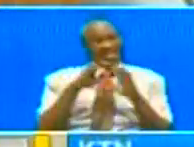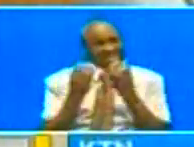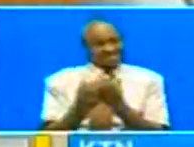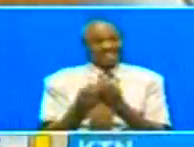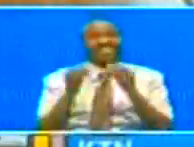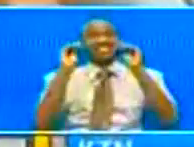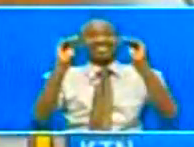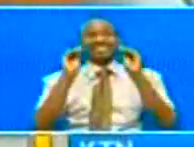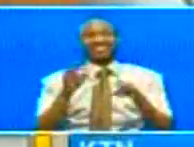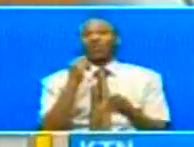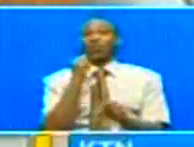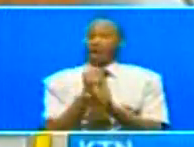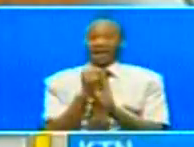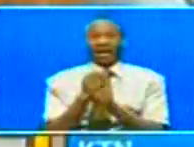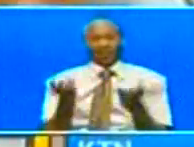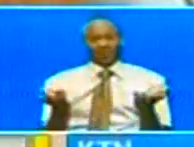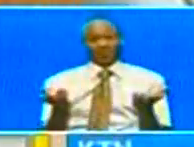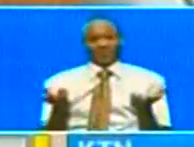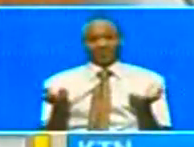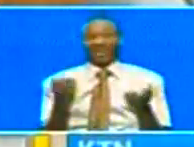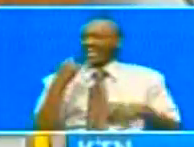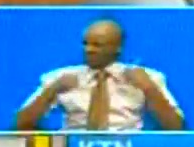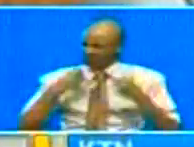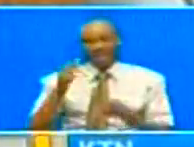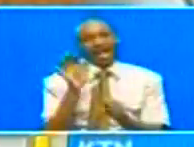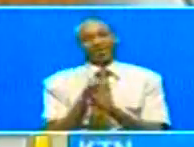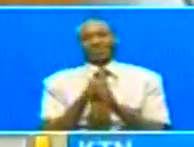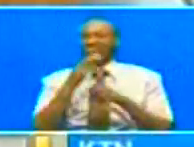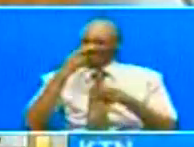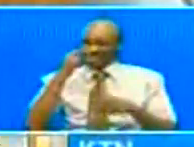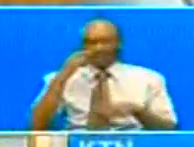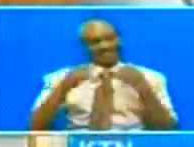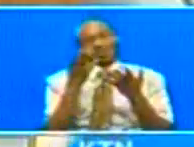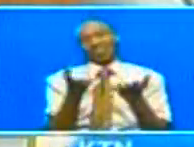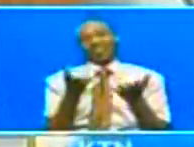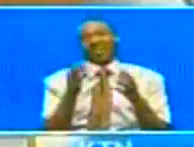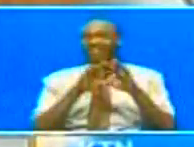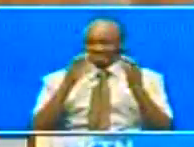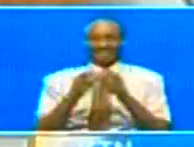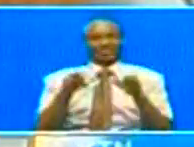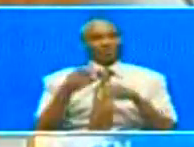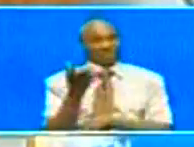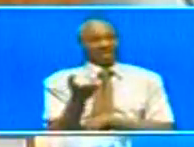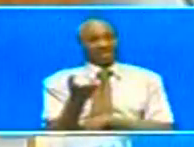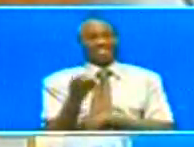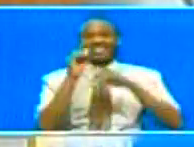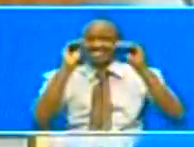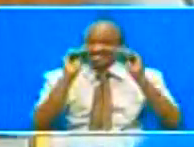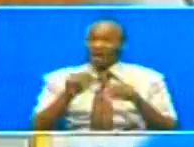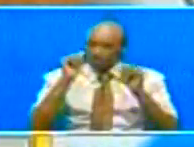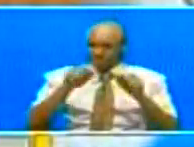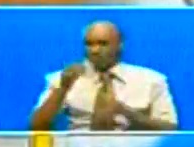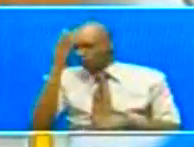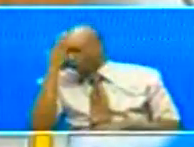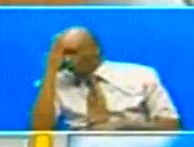the teacher's work can still be as enjoyable and fun in the classroom. So what means is that the teacher is able to identify